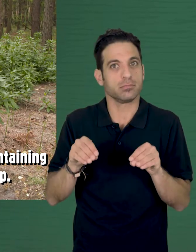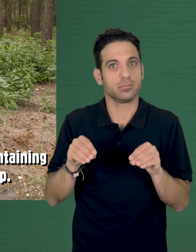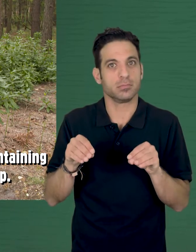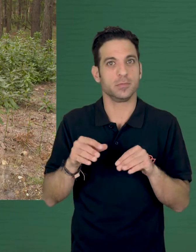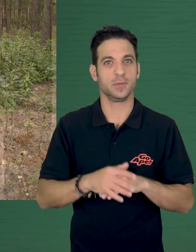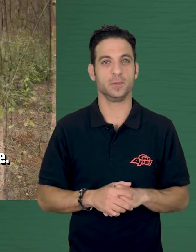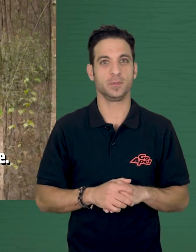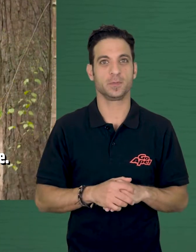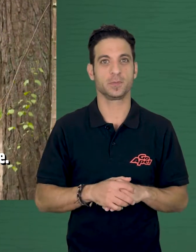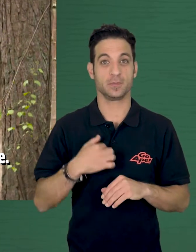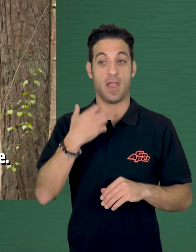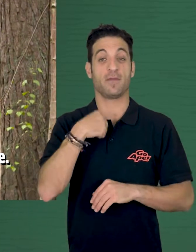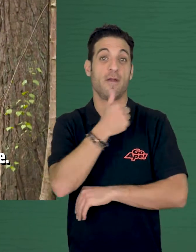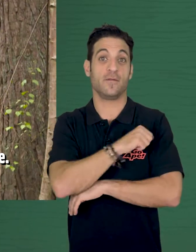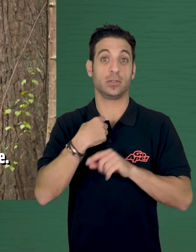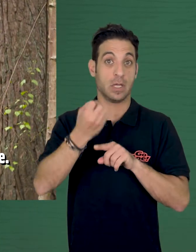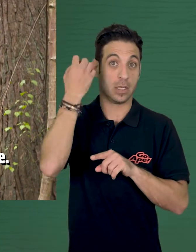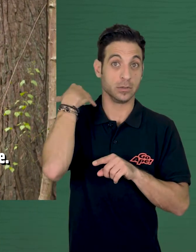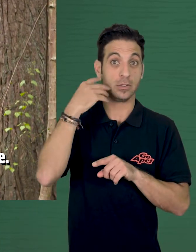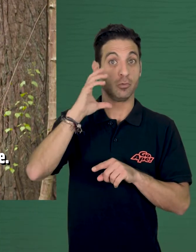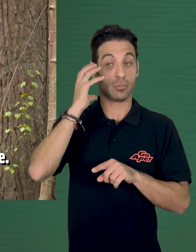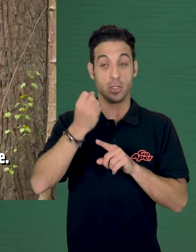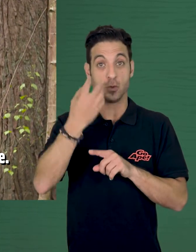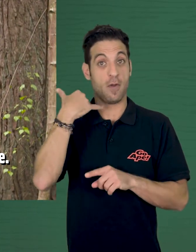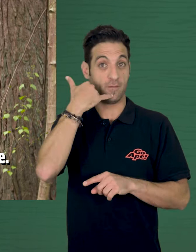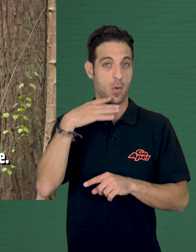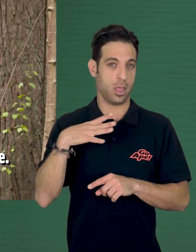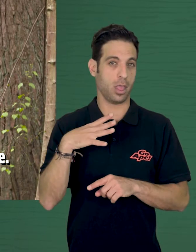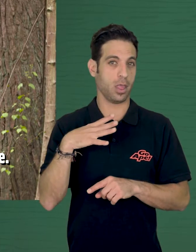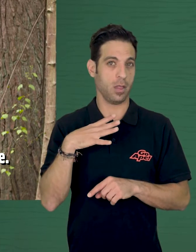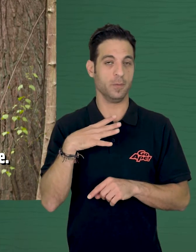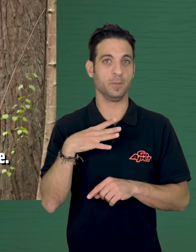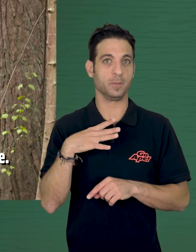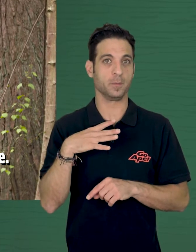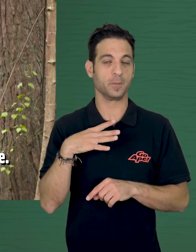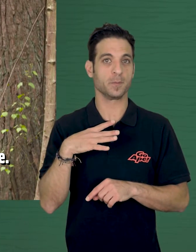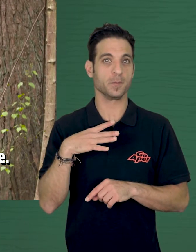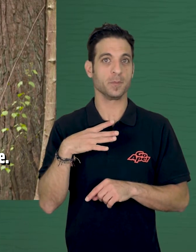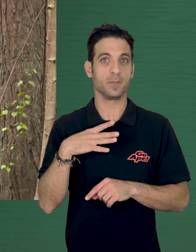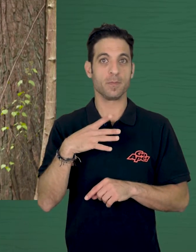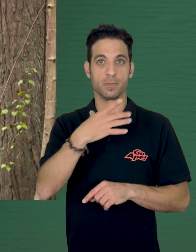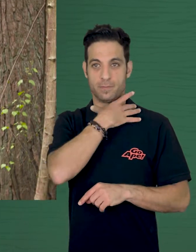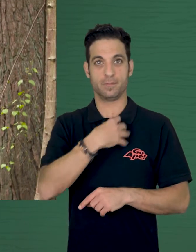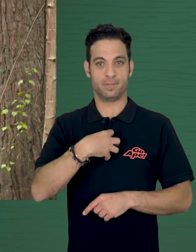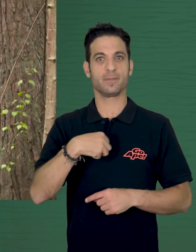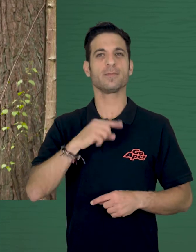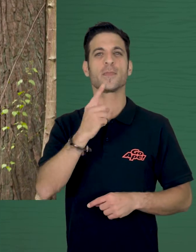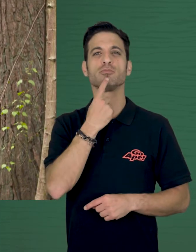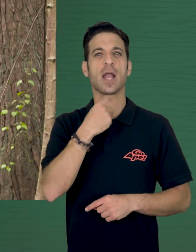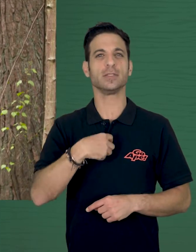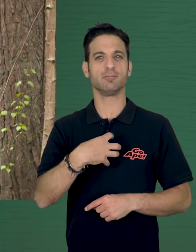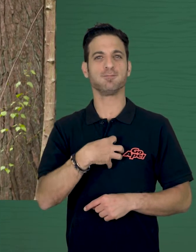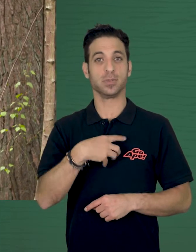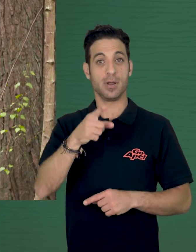prepared to stop. I have a first aid kit, a radio and a phone, just in case. Round your necks, in the